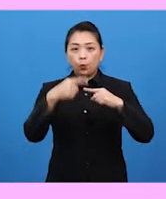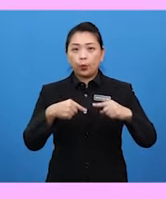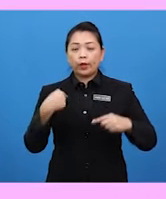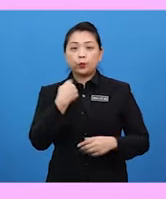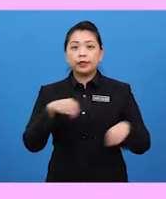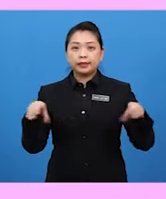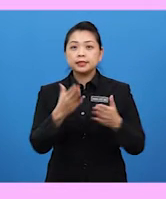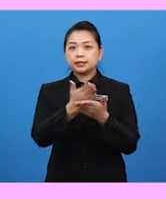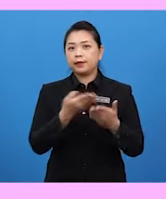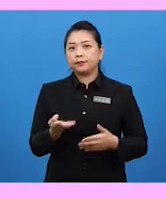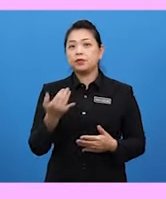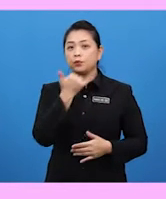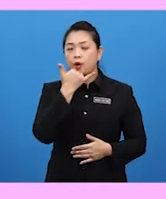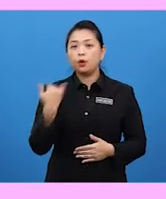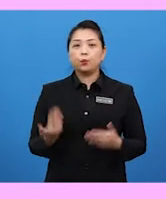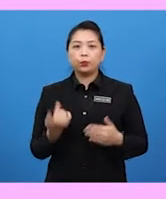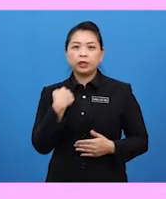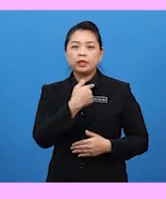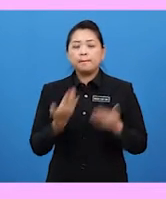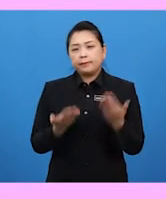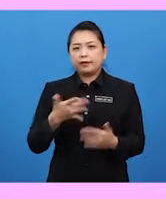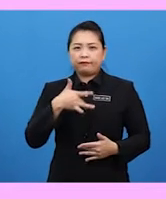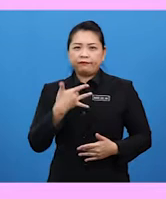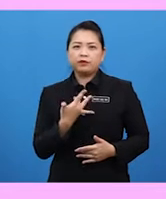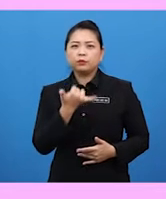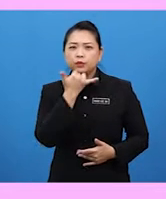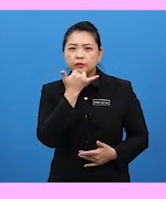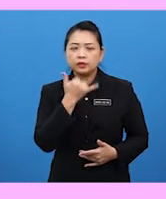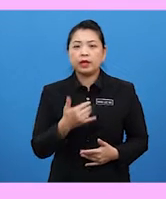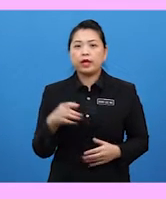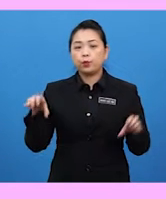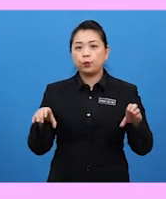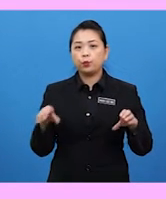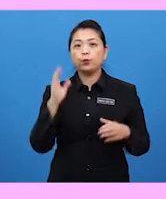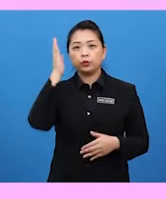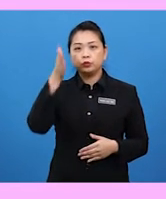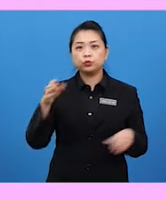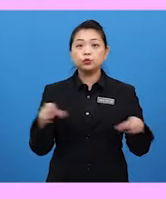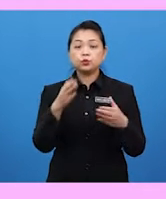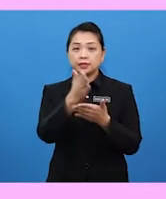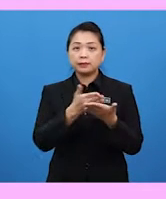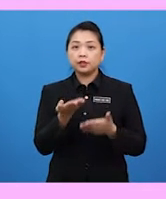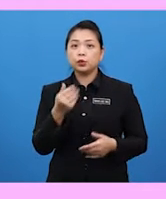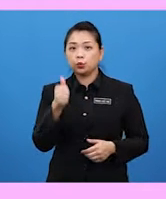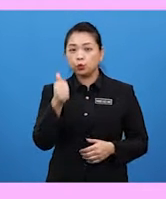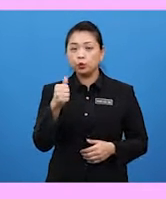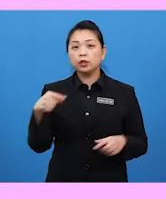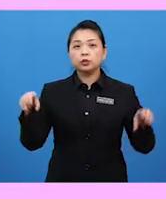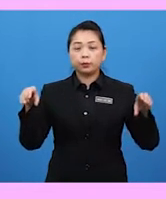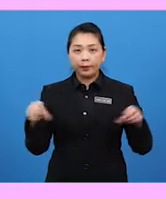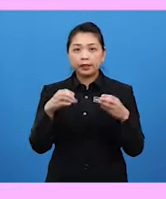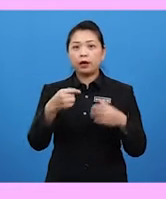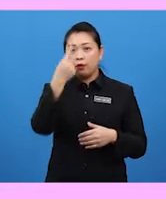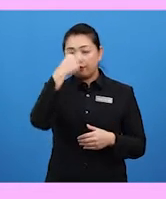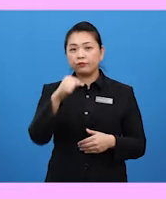When we did something wrong, we might feel guilty and will do something good to make it